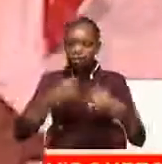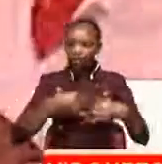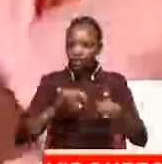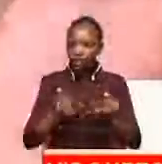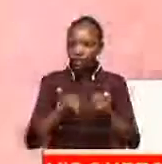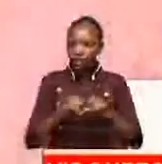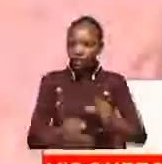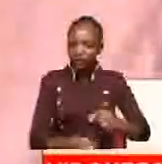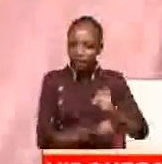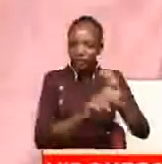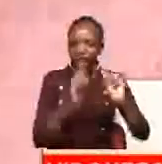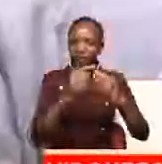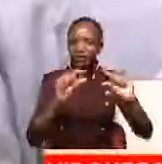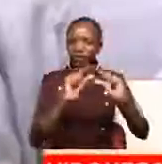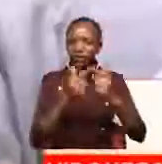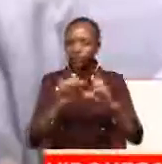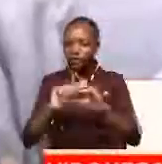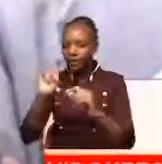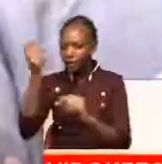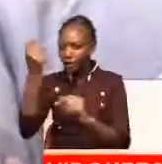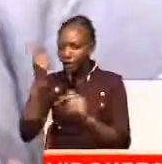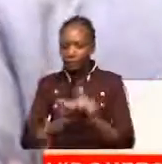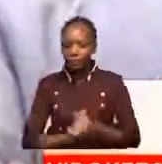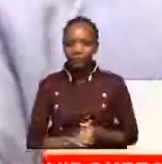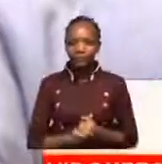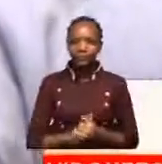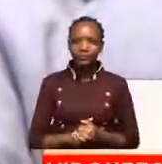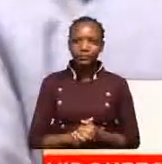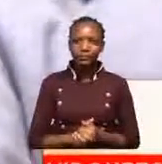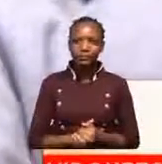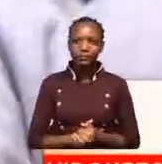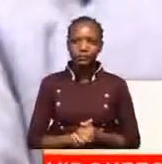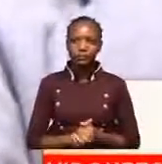vyama vingi nchini Kenya. I've come to a peaceful